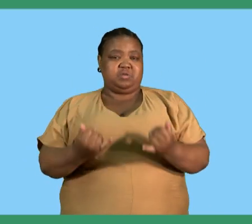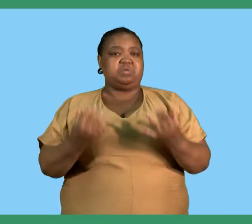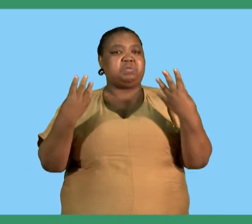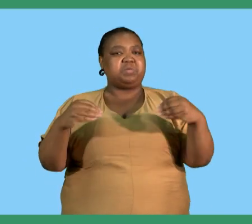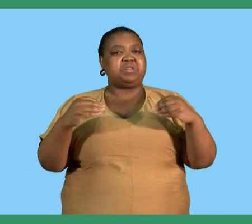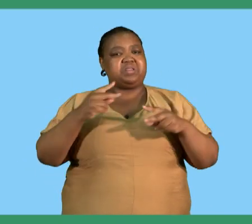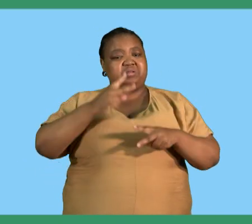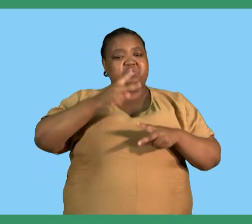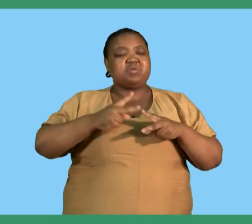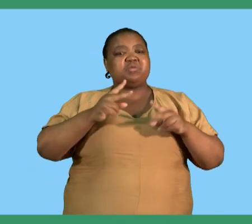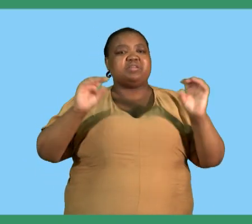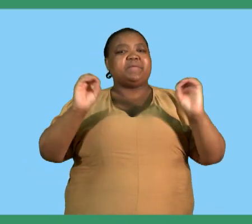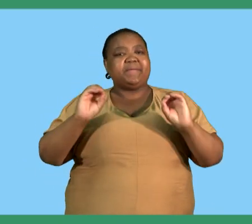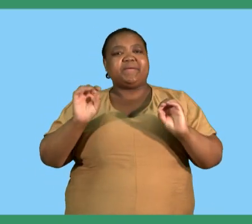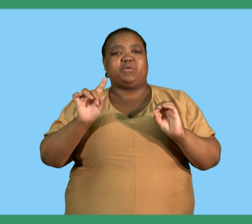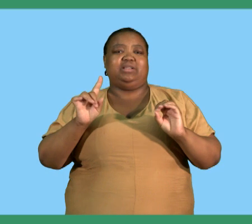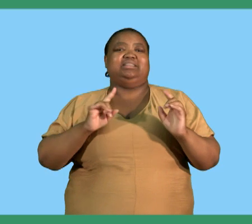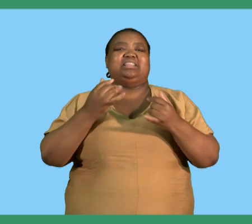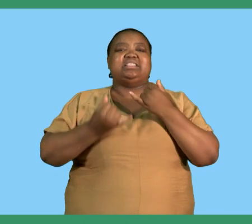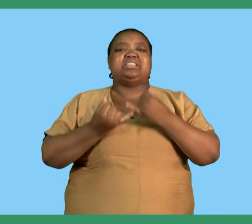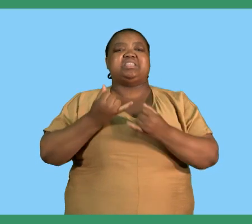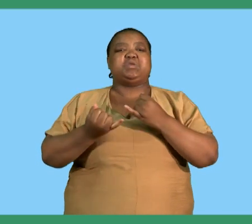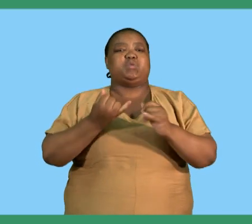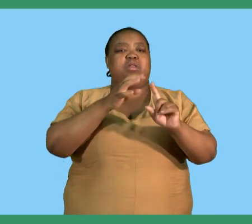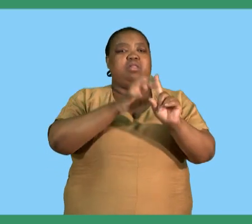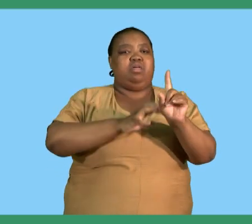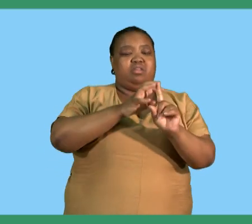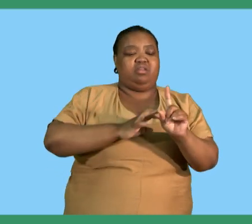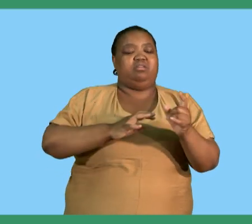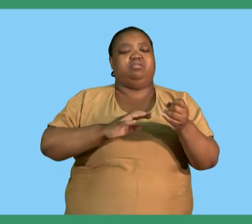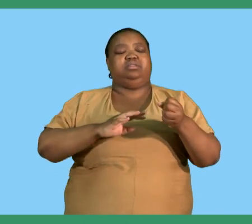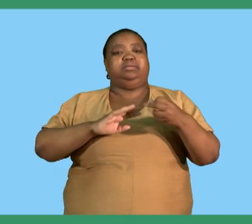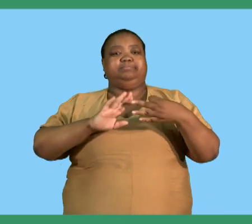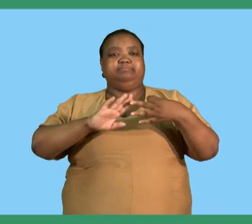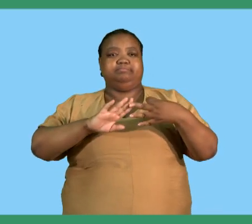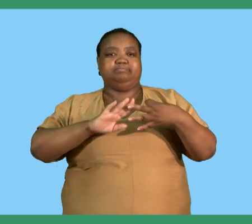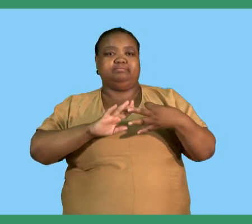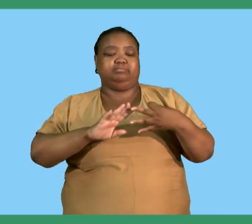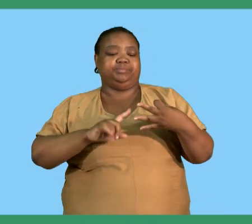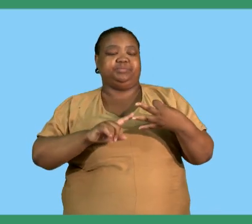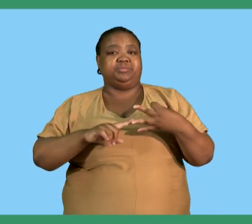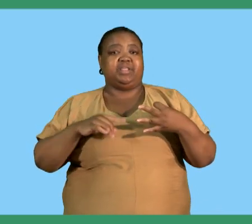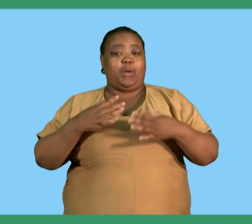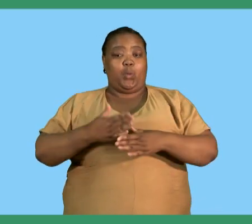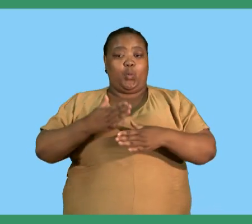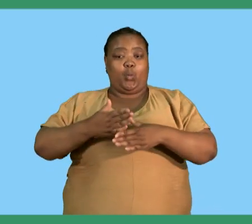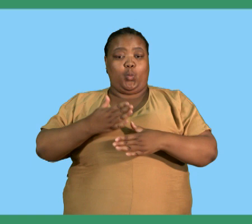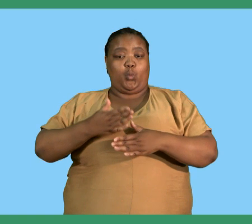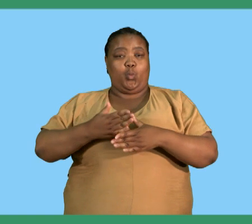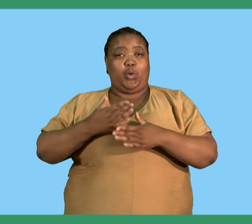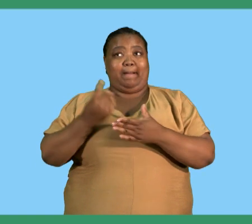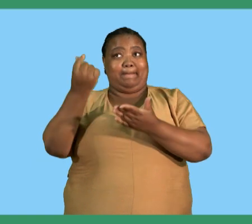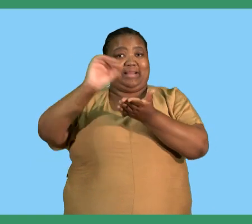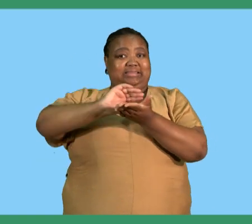Which practice? We've got sexual harassment, we've got unauthorized use of workplace funds